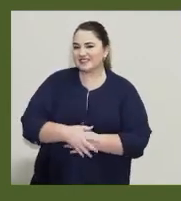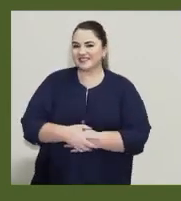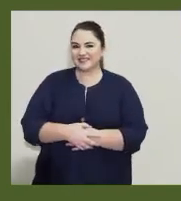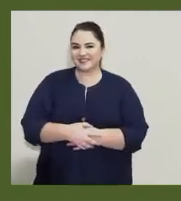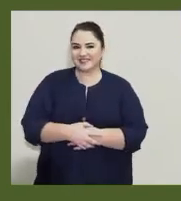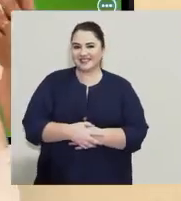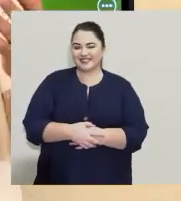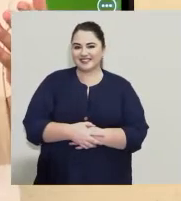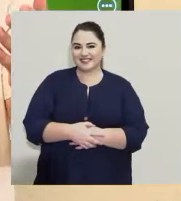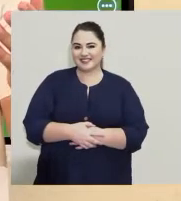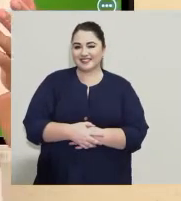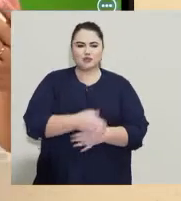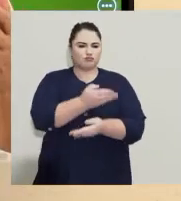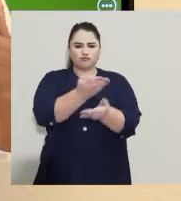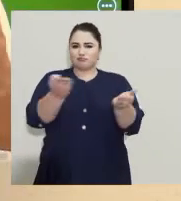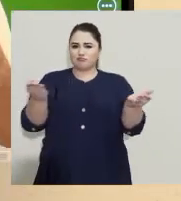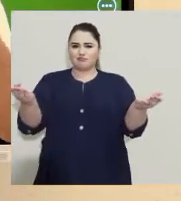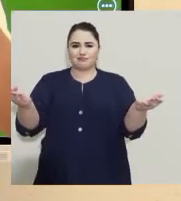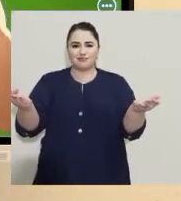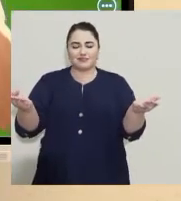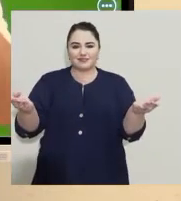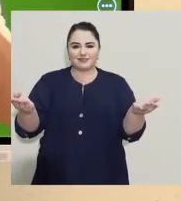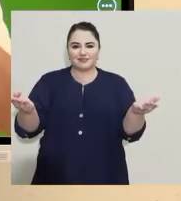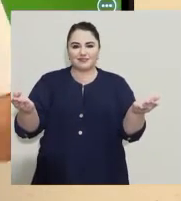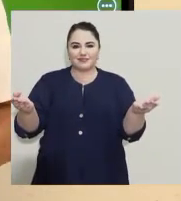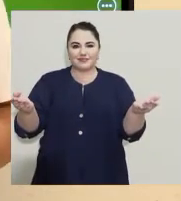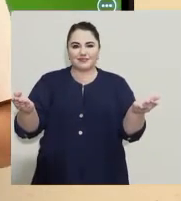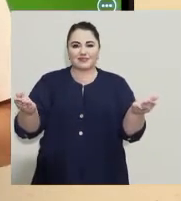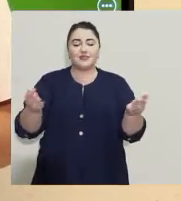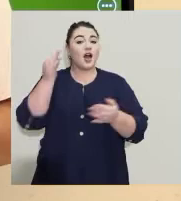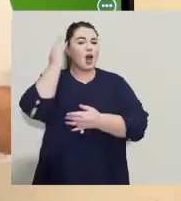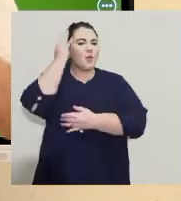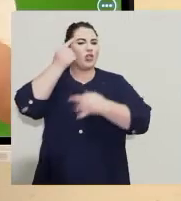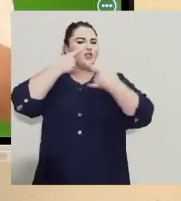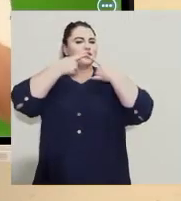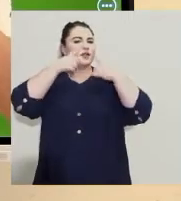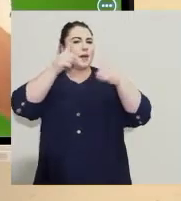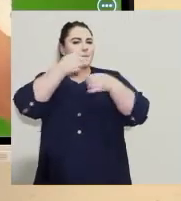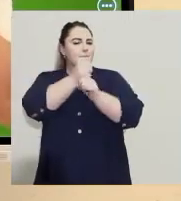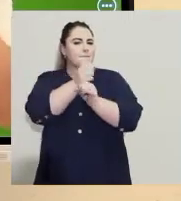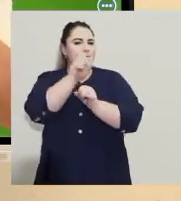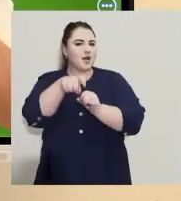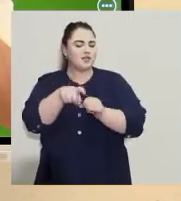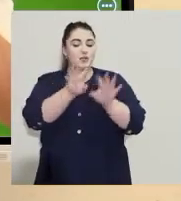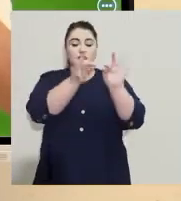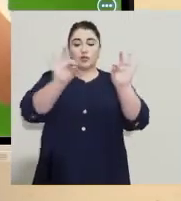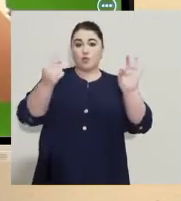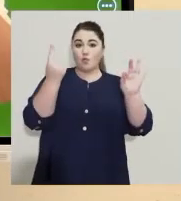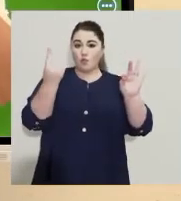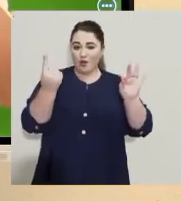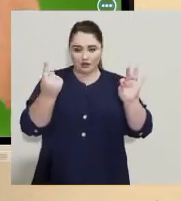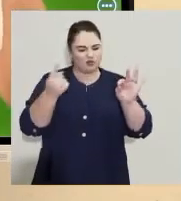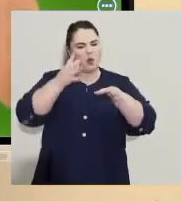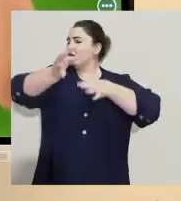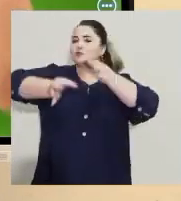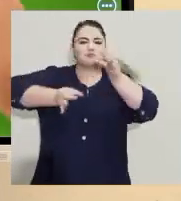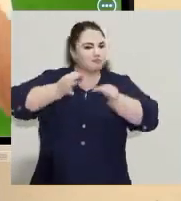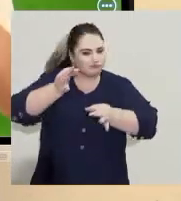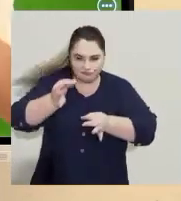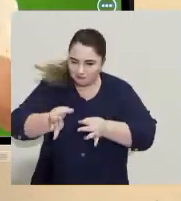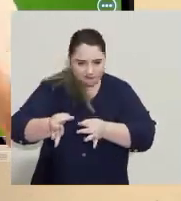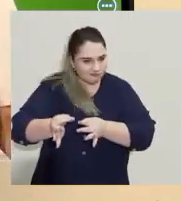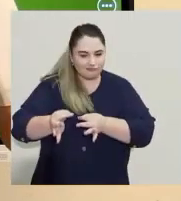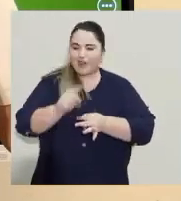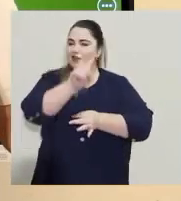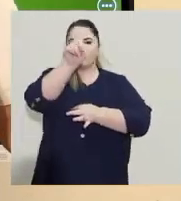Let's hear from you learners. There where you are, state a hypothesis. It must be a one-liner, it